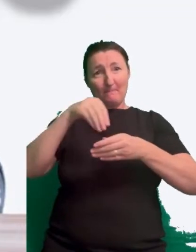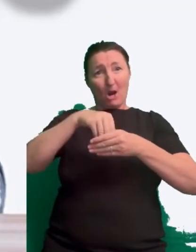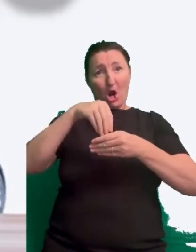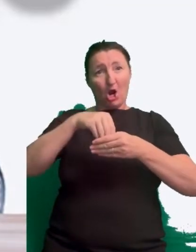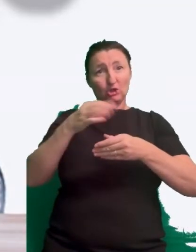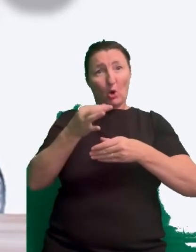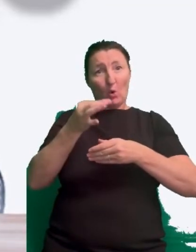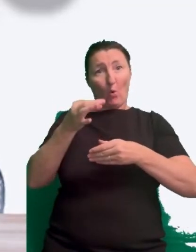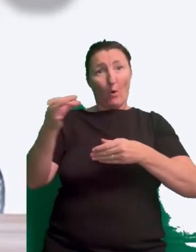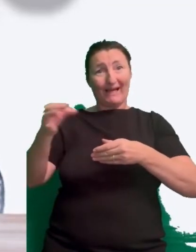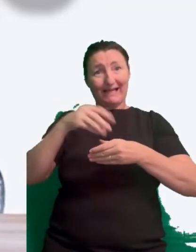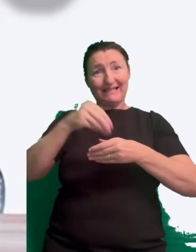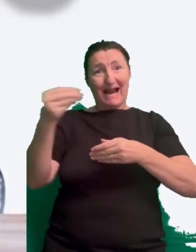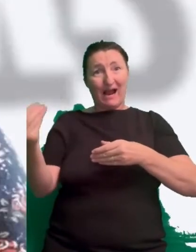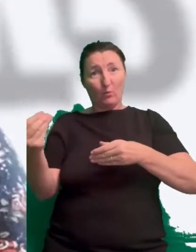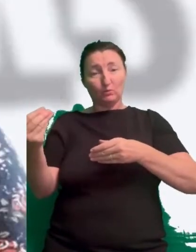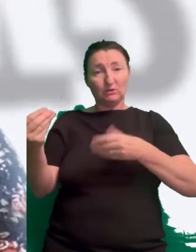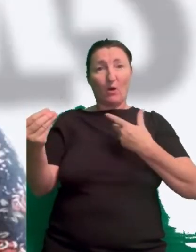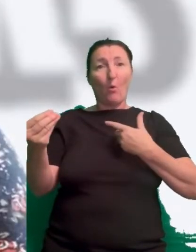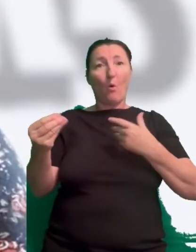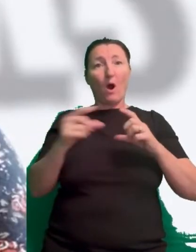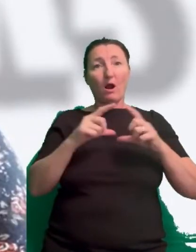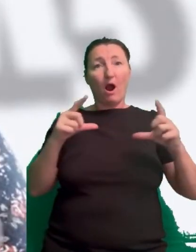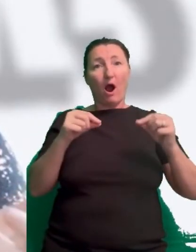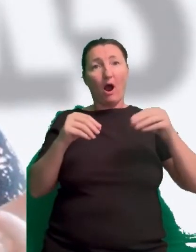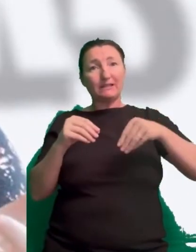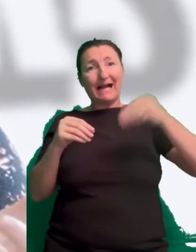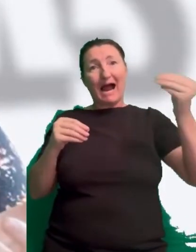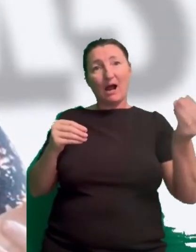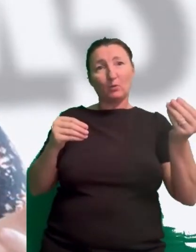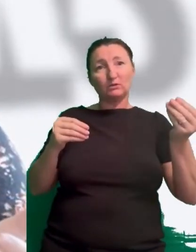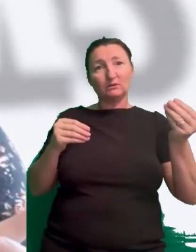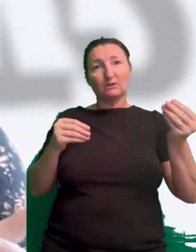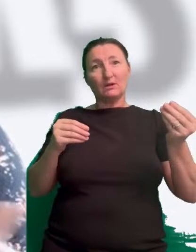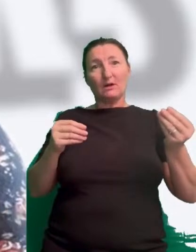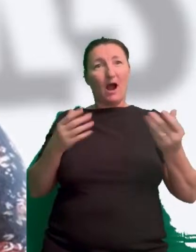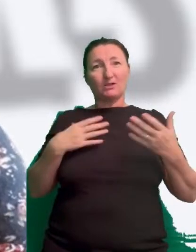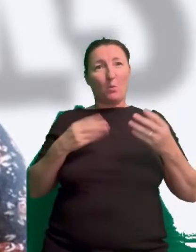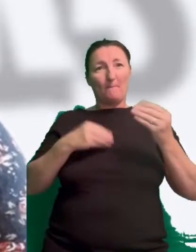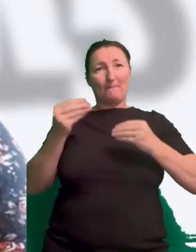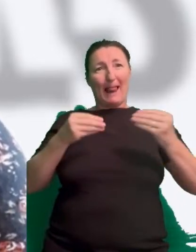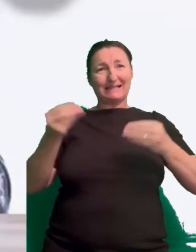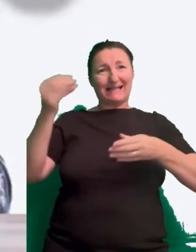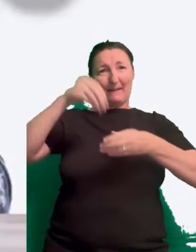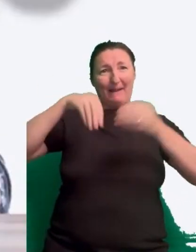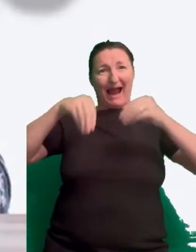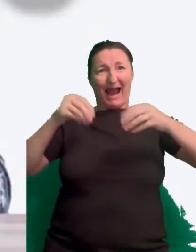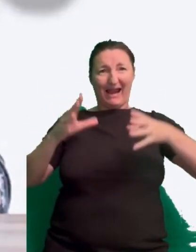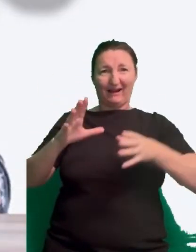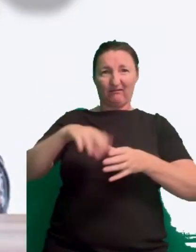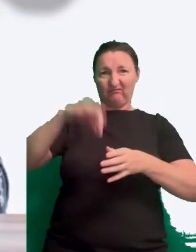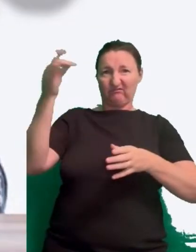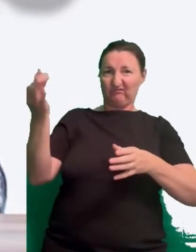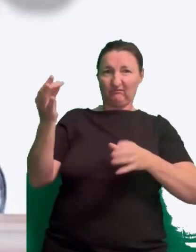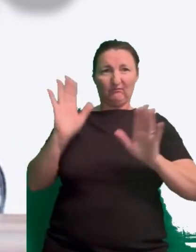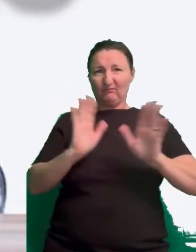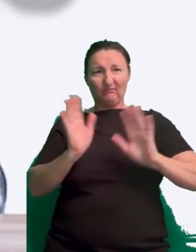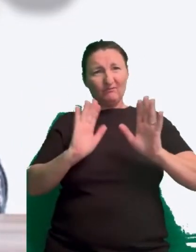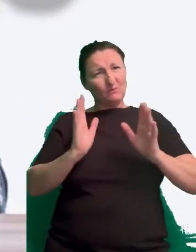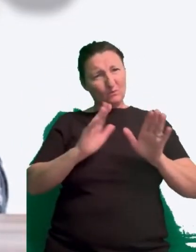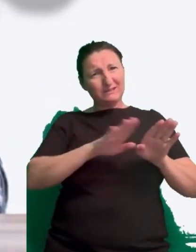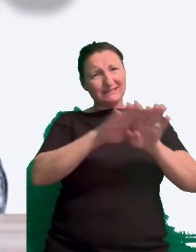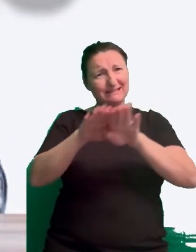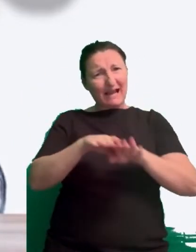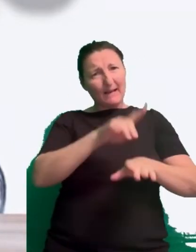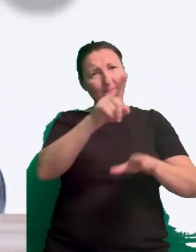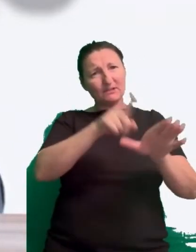coins because of limited grip. But equally, I don't want to just carry it all around in a plastic bag. I do want to be like any other young person and use